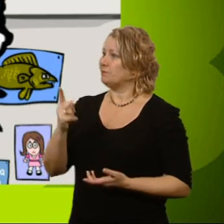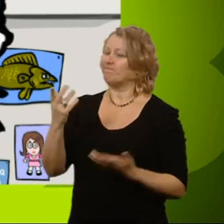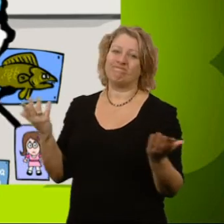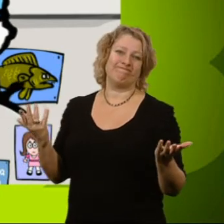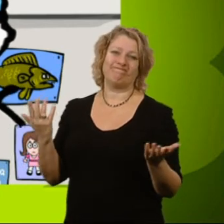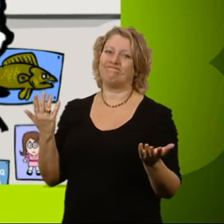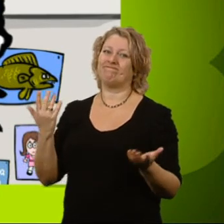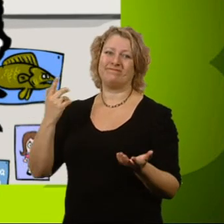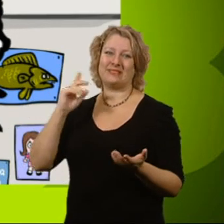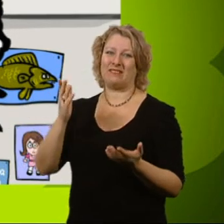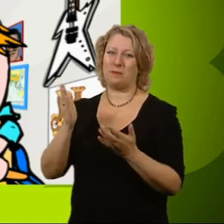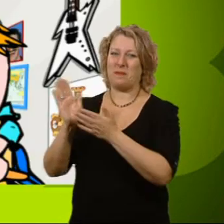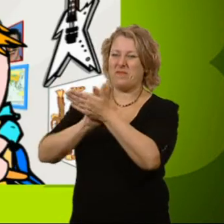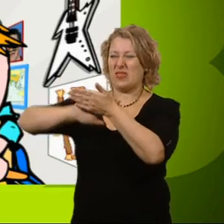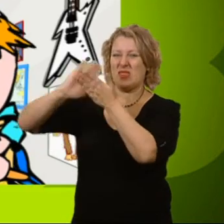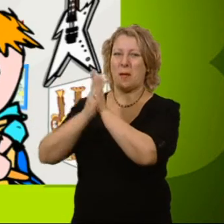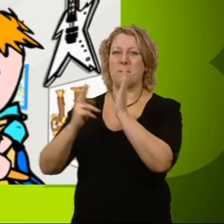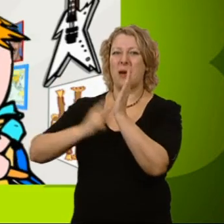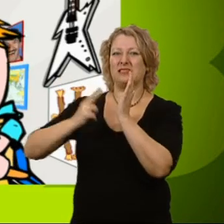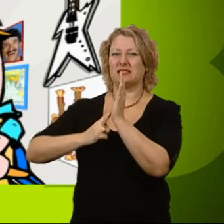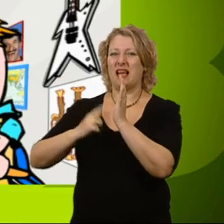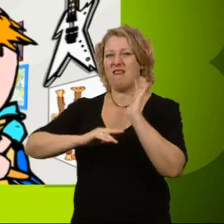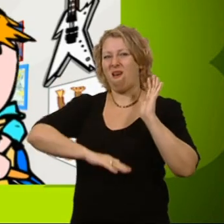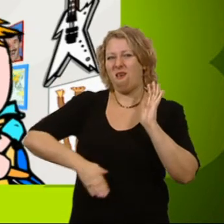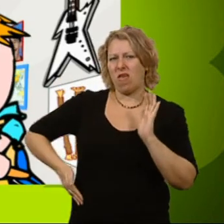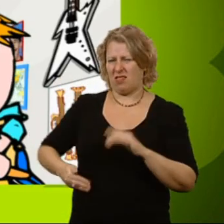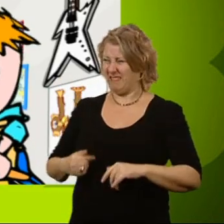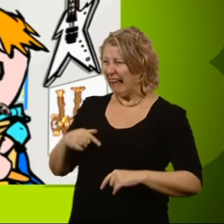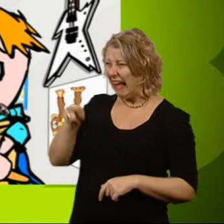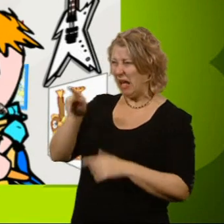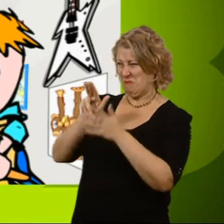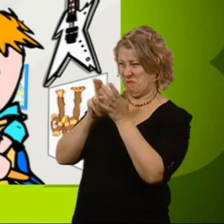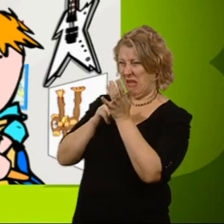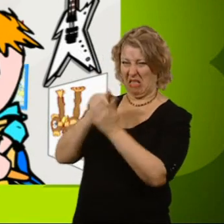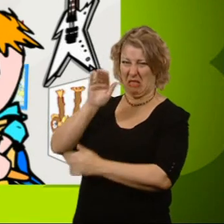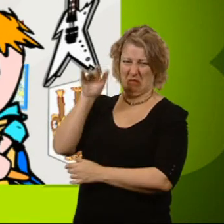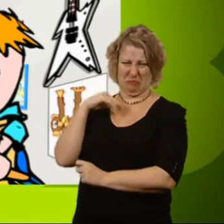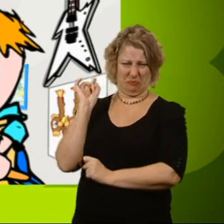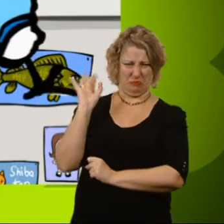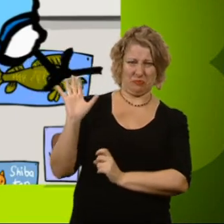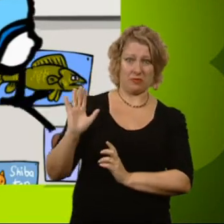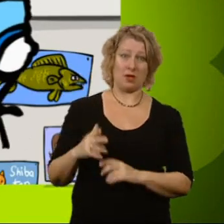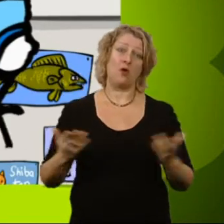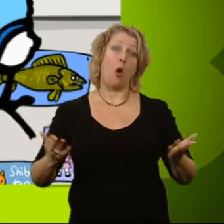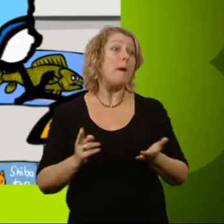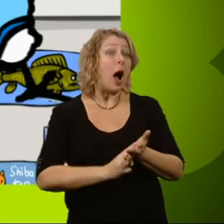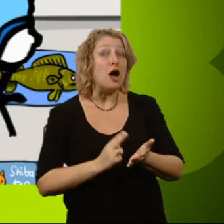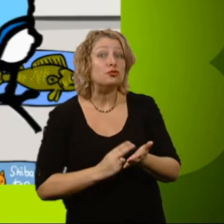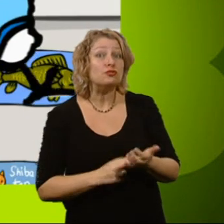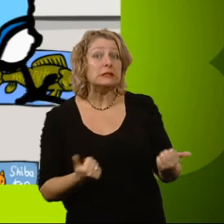lad. You're going to have to smear some butter around me guts. I am not smearing butter around anywhere. Oh, all right, then. Margarine'll